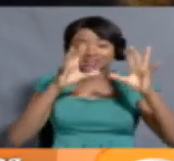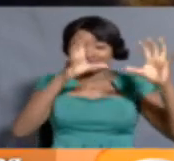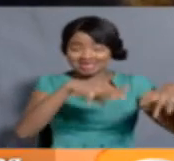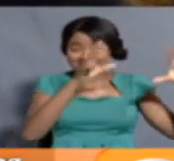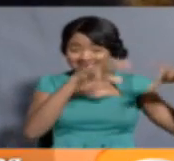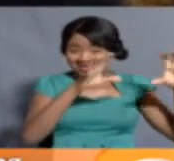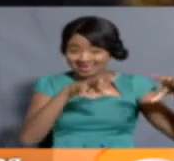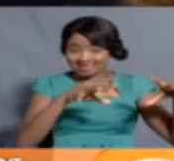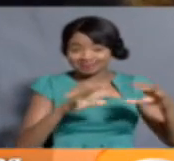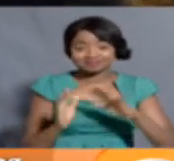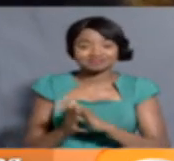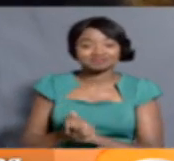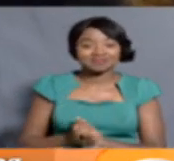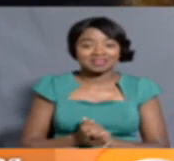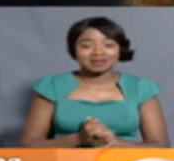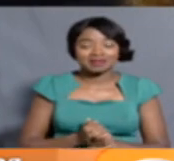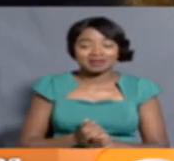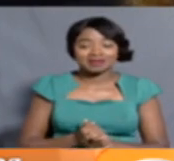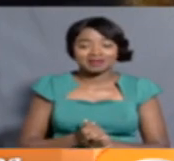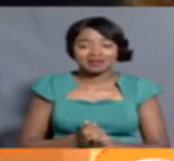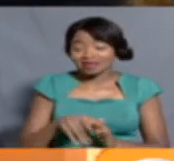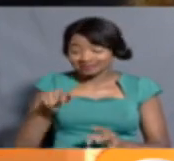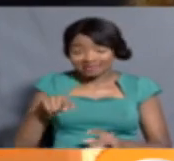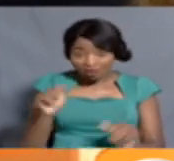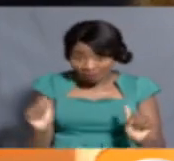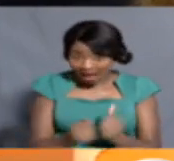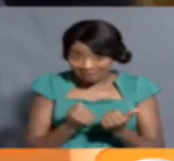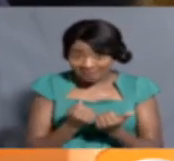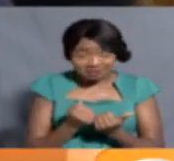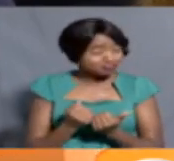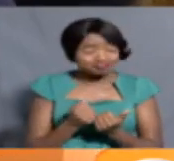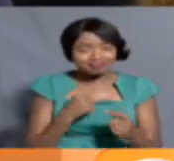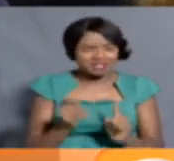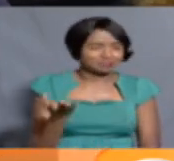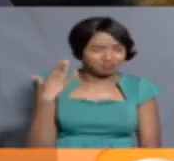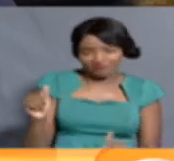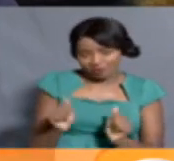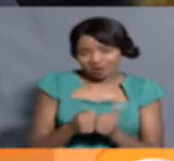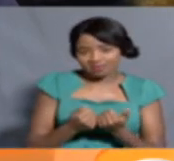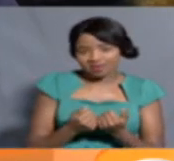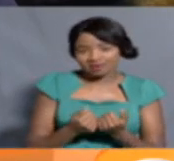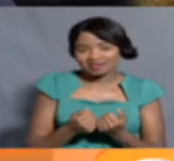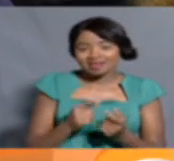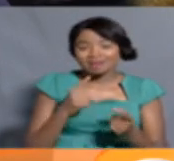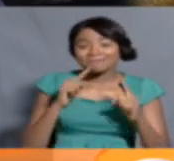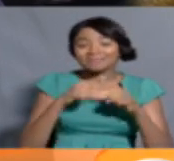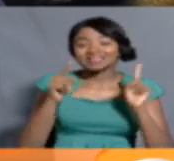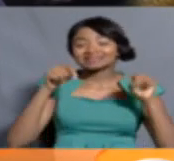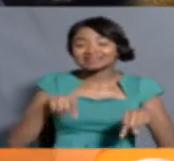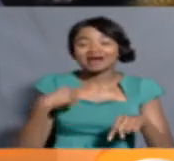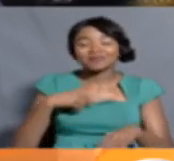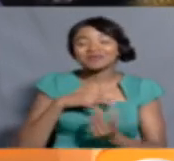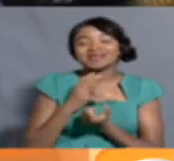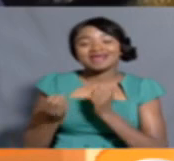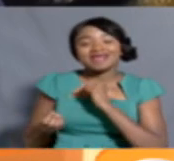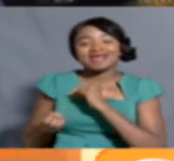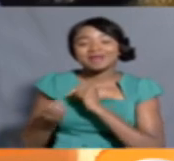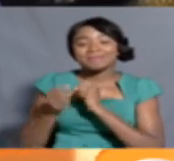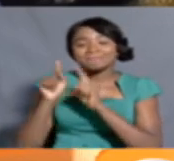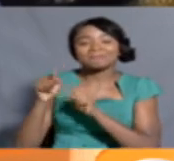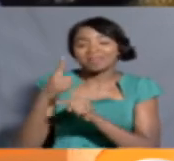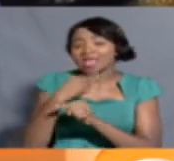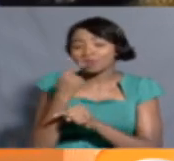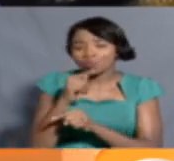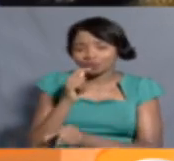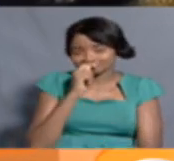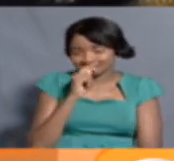have Tanzania to blame, and Joe explained in good detail why our rains were taken by